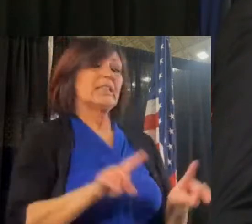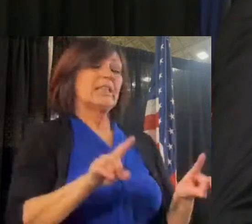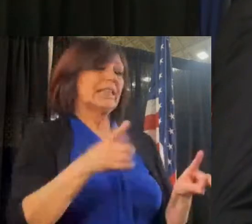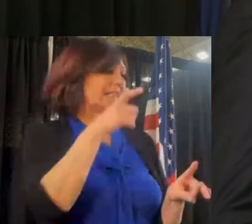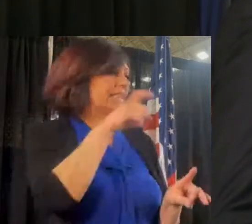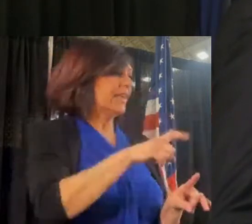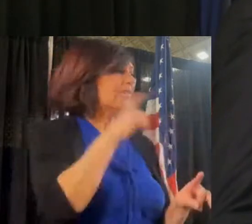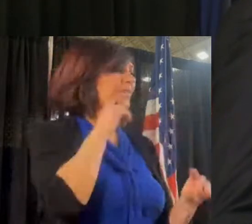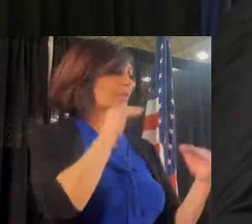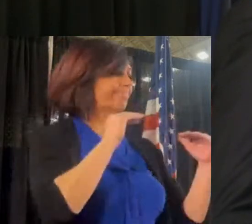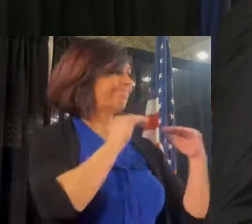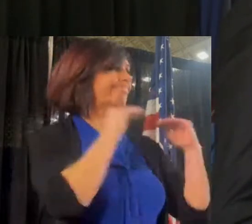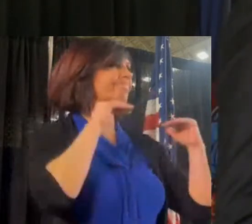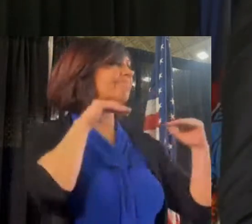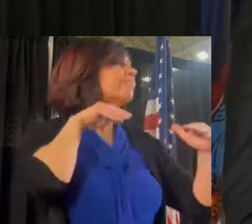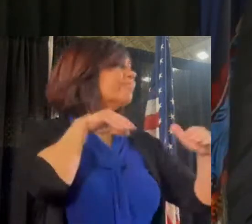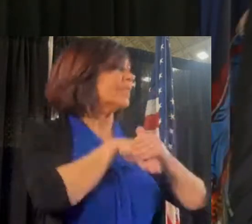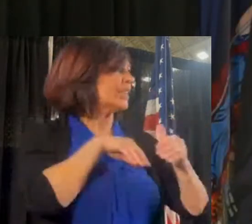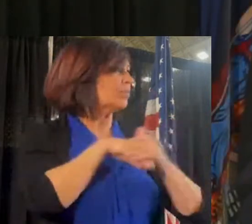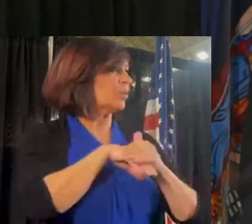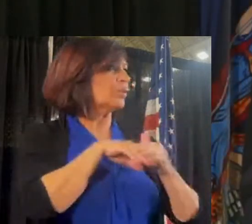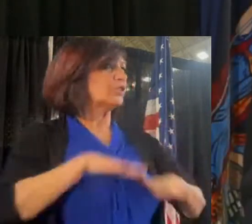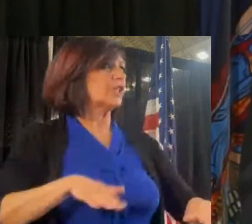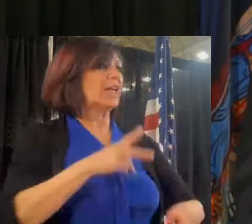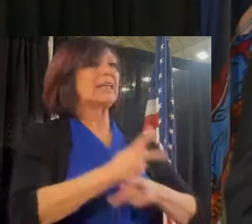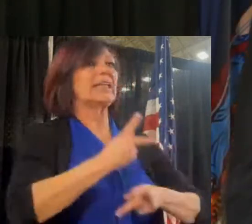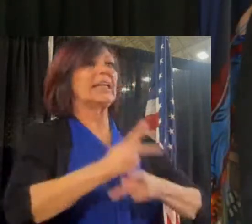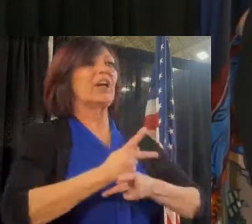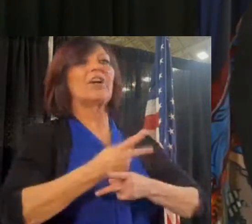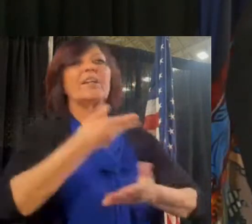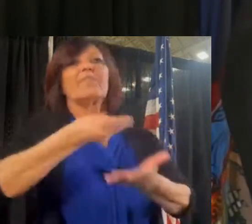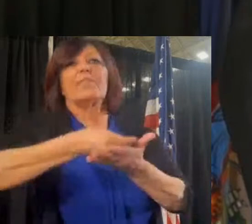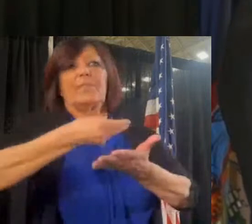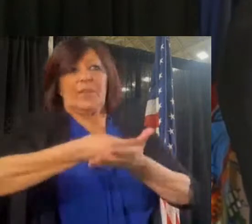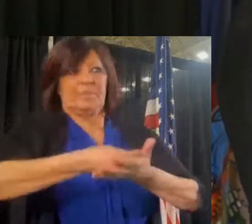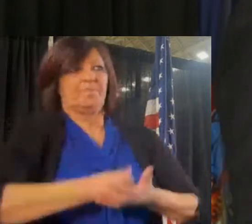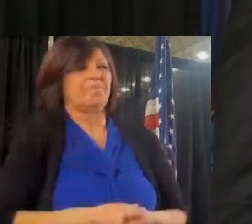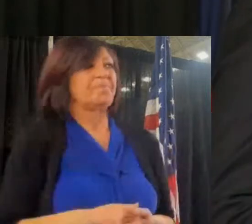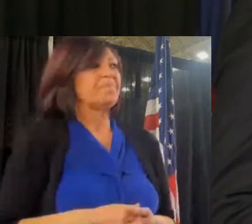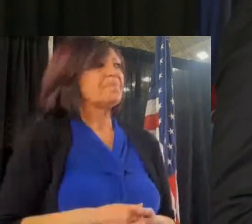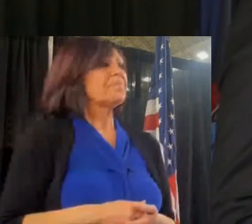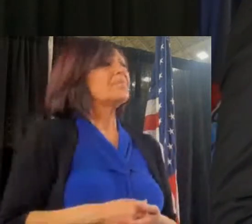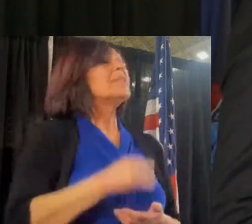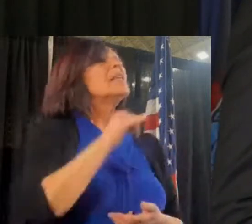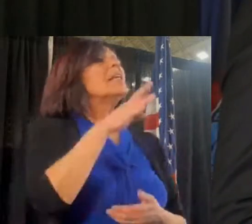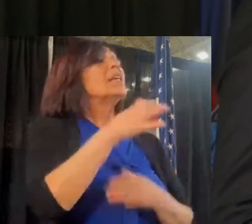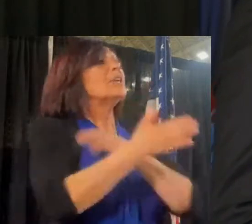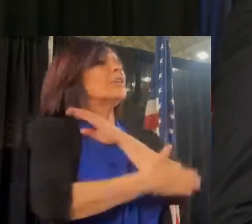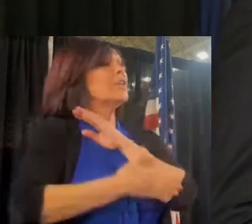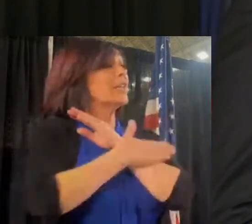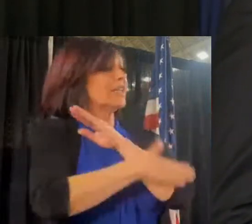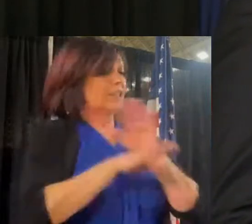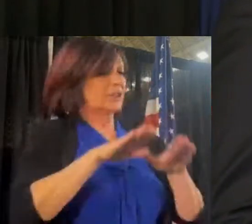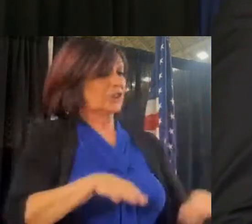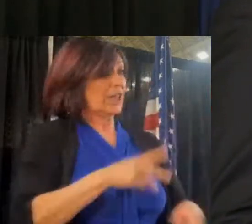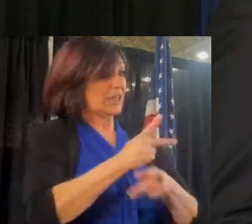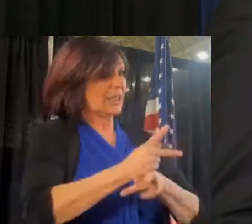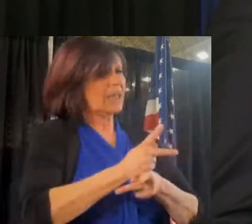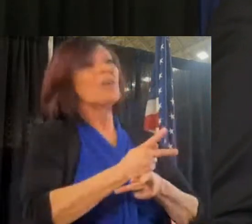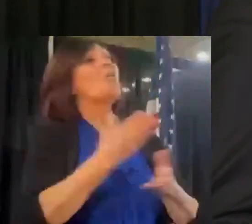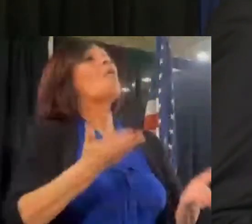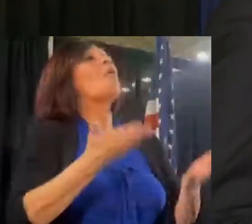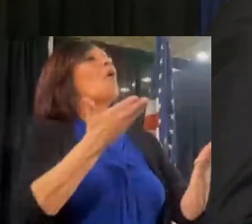for equitably accessible childcare and current funding models. Erie County's child care subsidy offered to